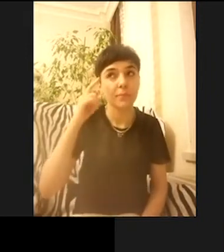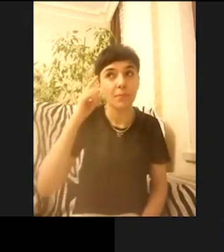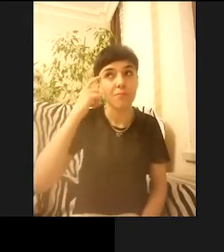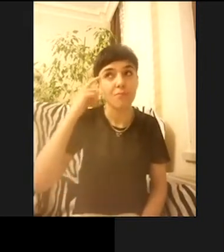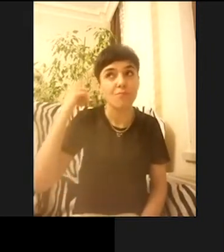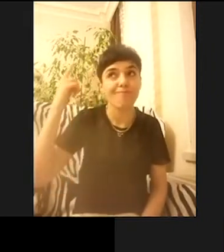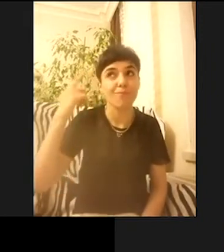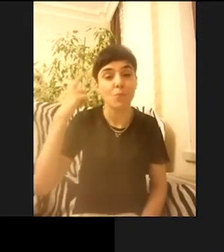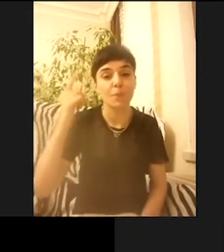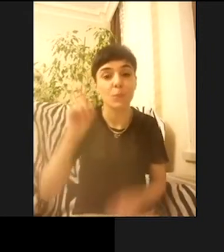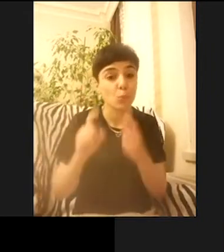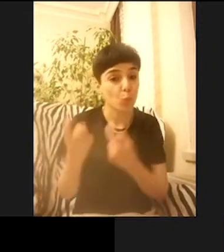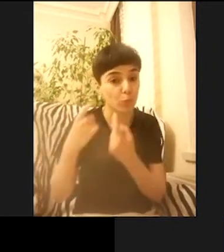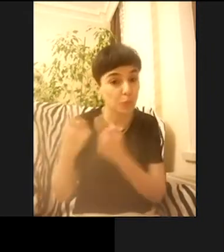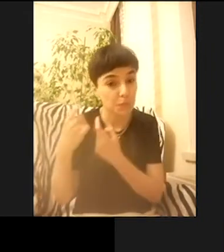aware of those kind of